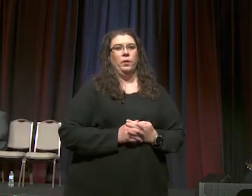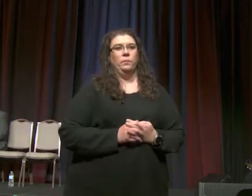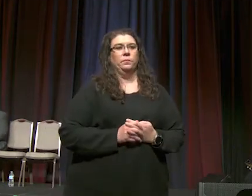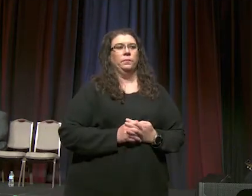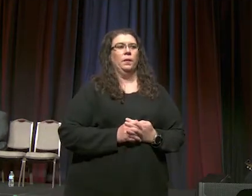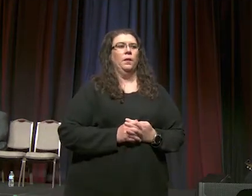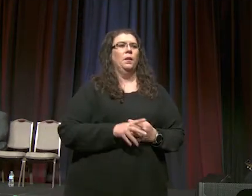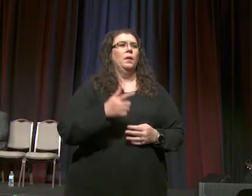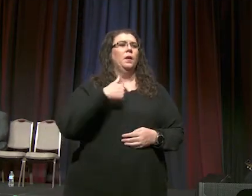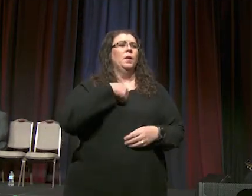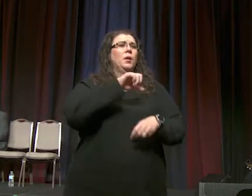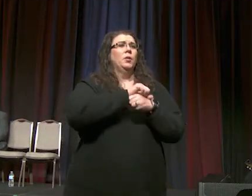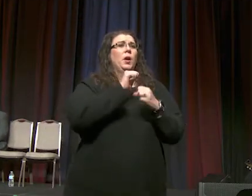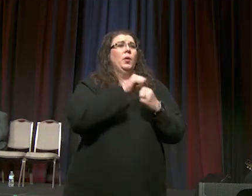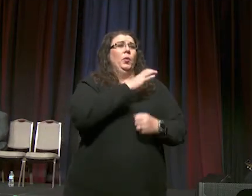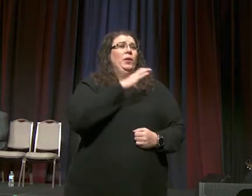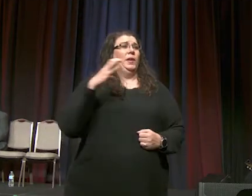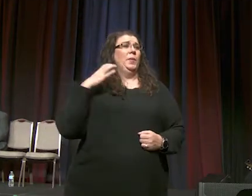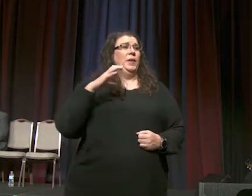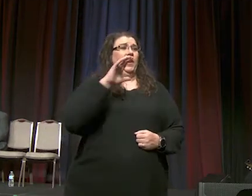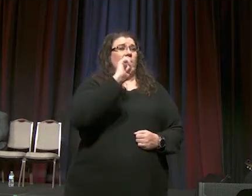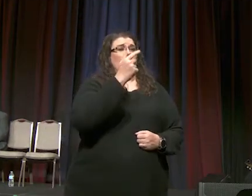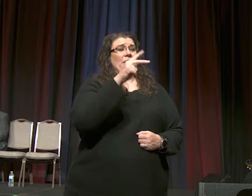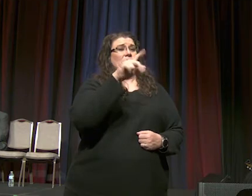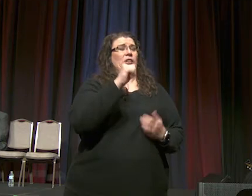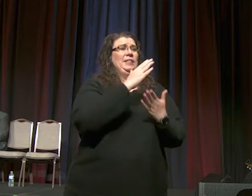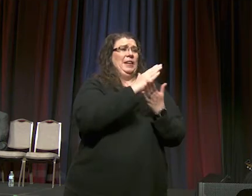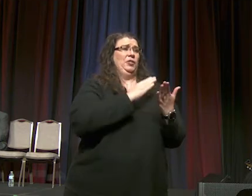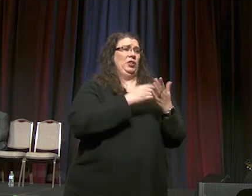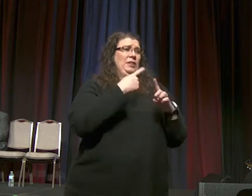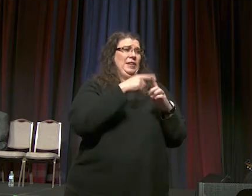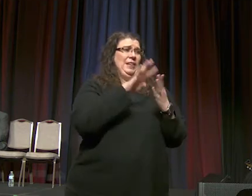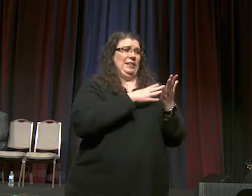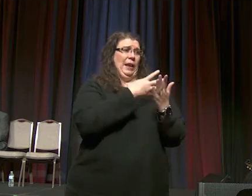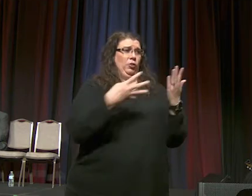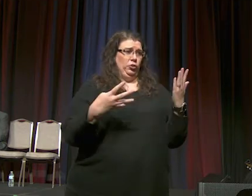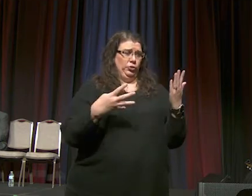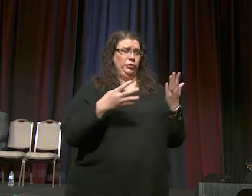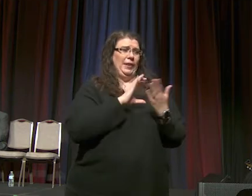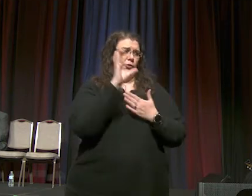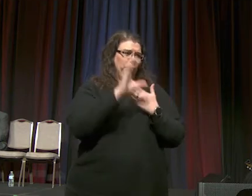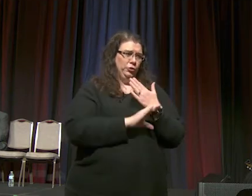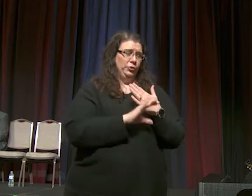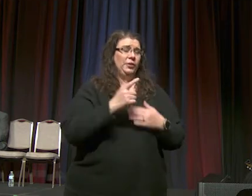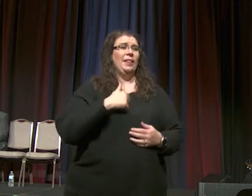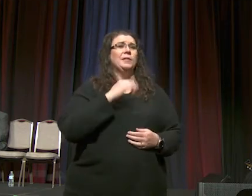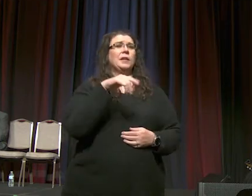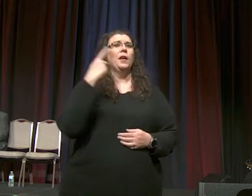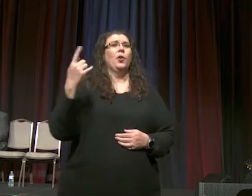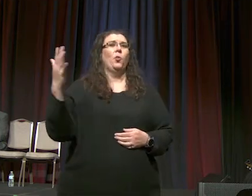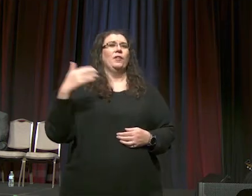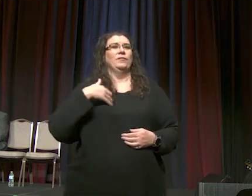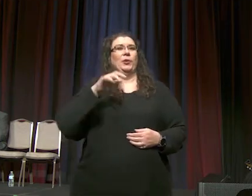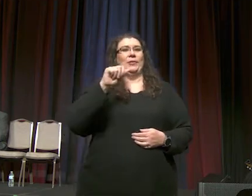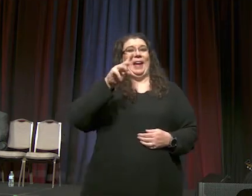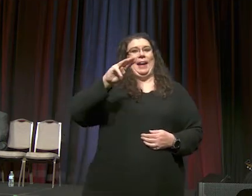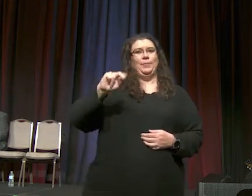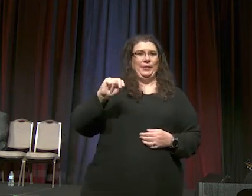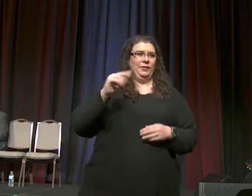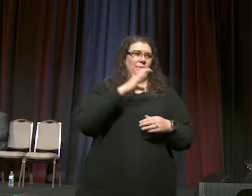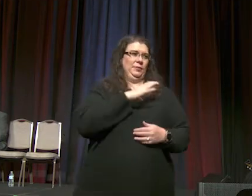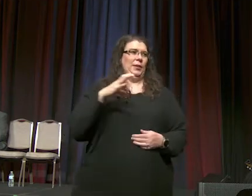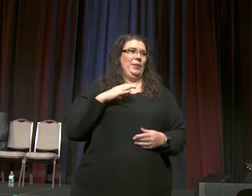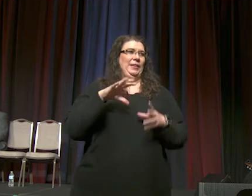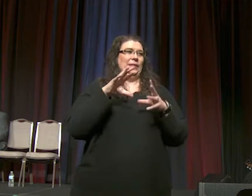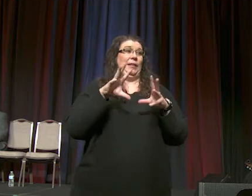So I work with the Committee on Agenda and Calendar, and that is another one of those administrative committees that meets